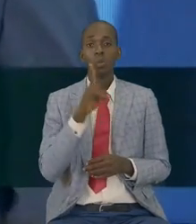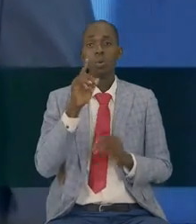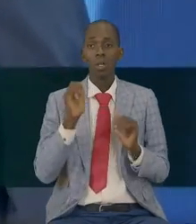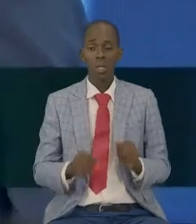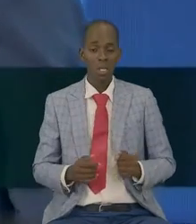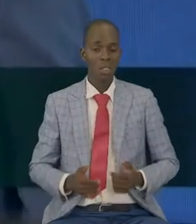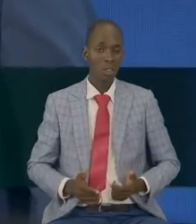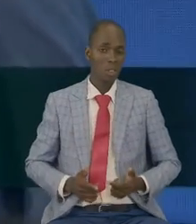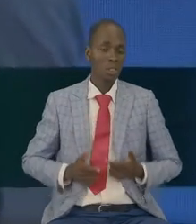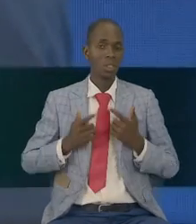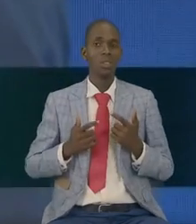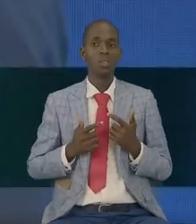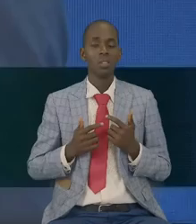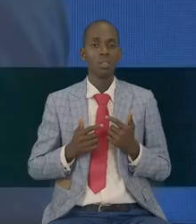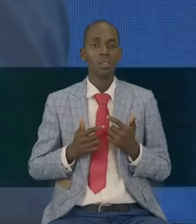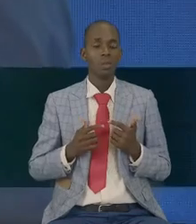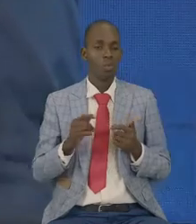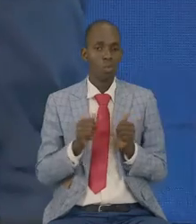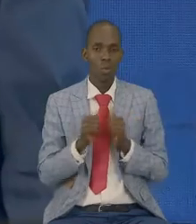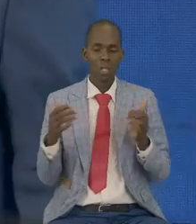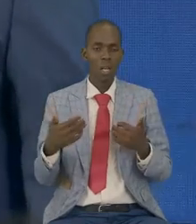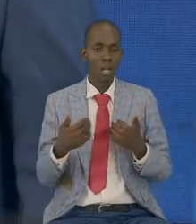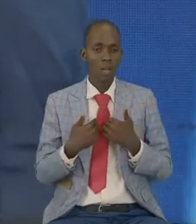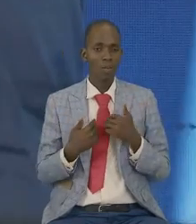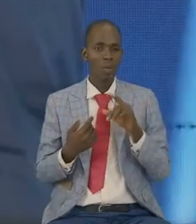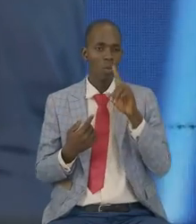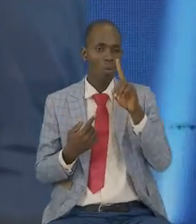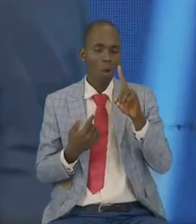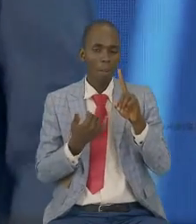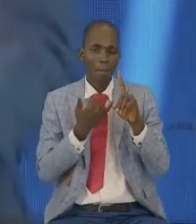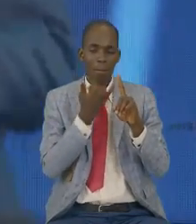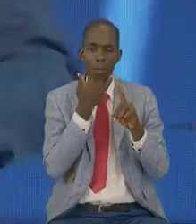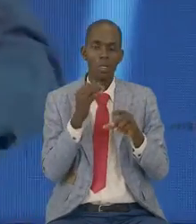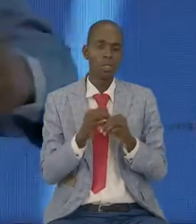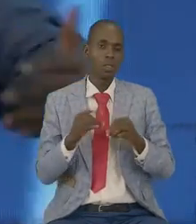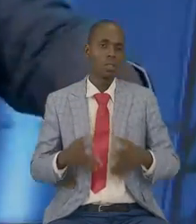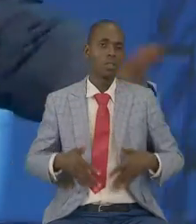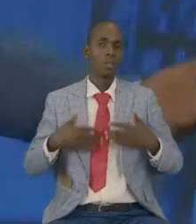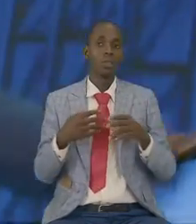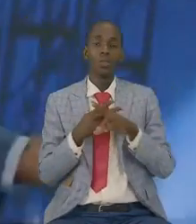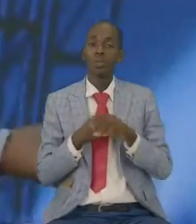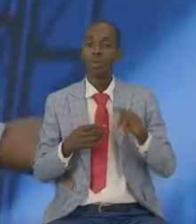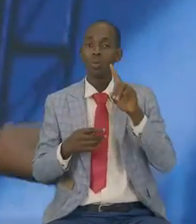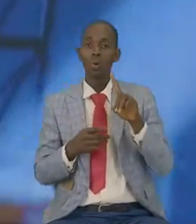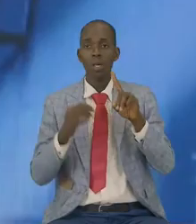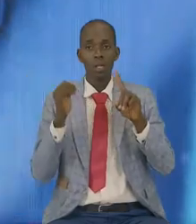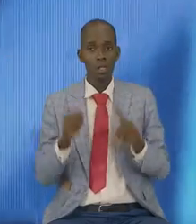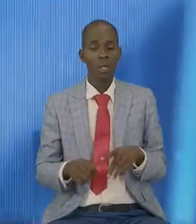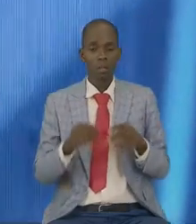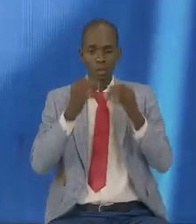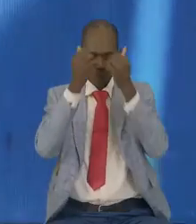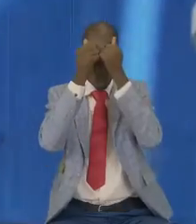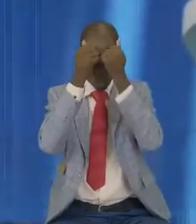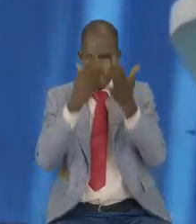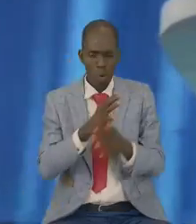a but in his life, a but in her life, that nobody can obey all the commandments